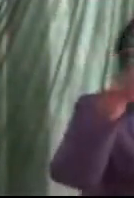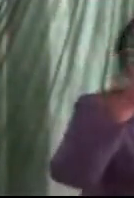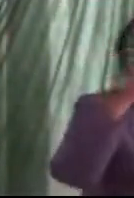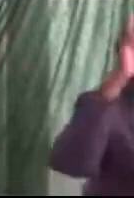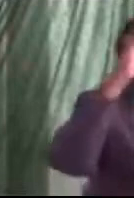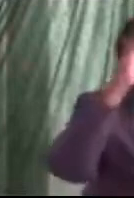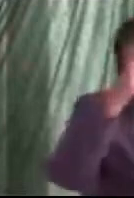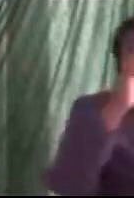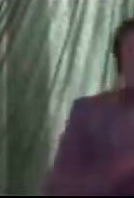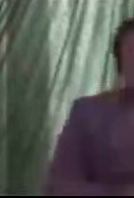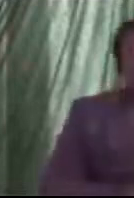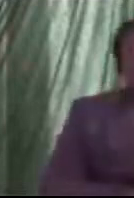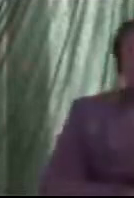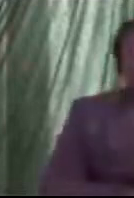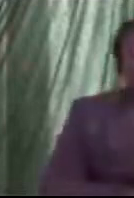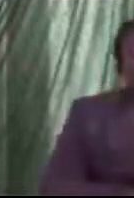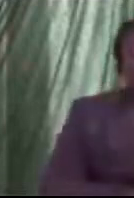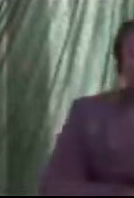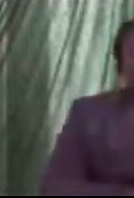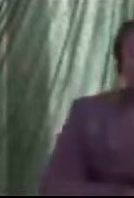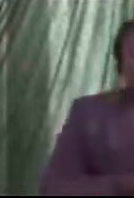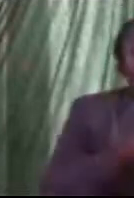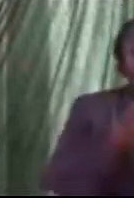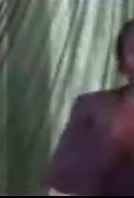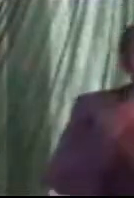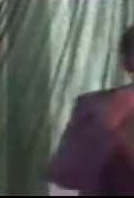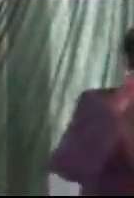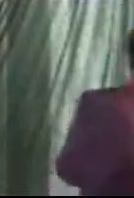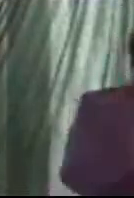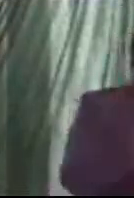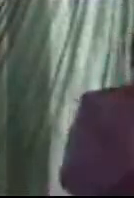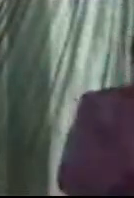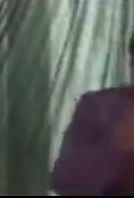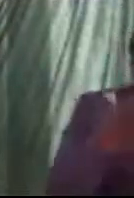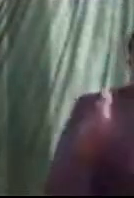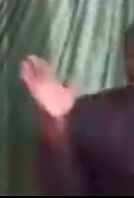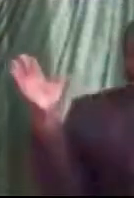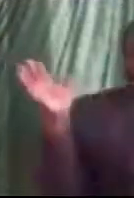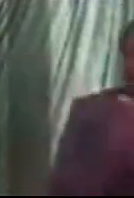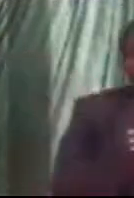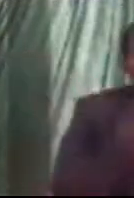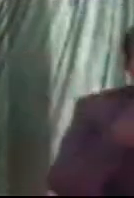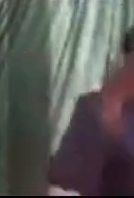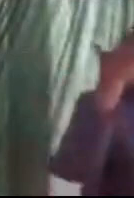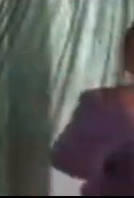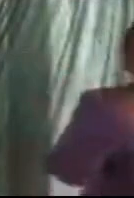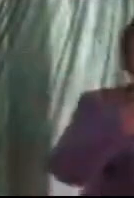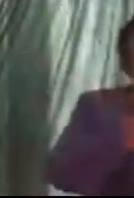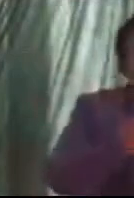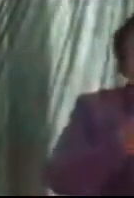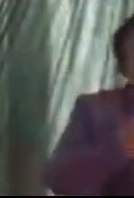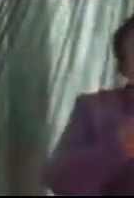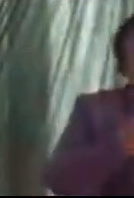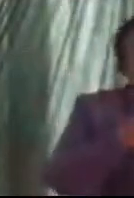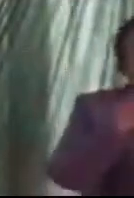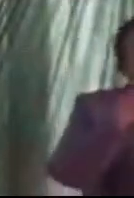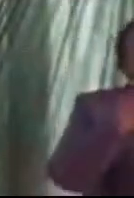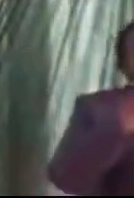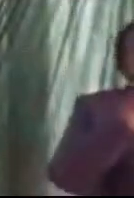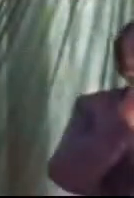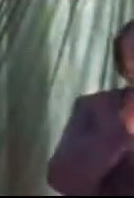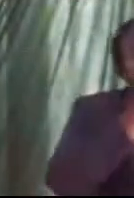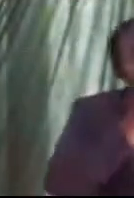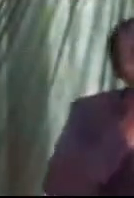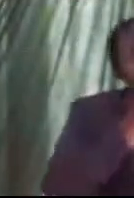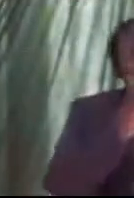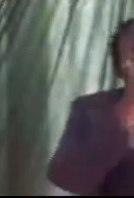matters appear to have been scrubbed off the internet and other sources. So these men were arrested